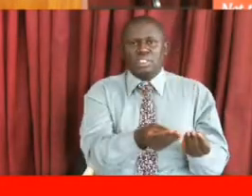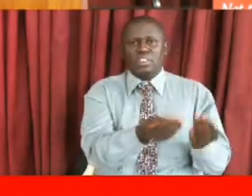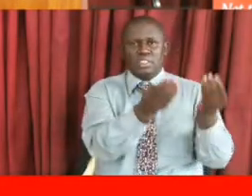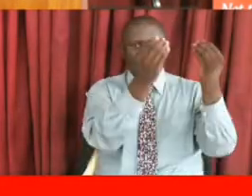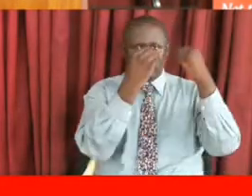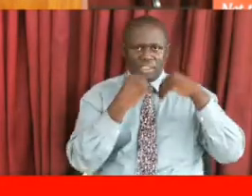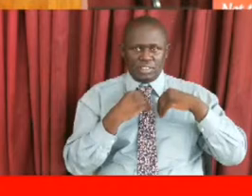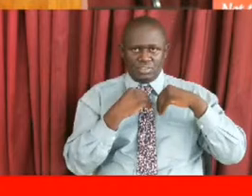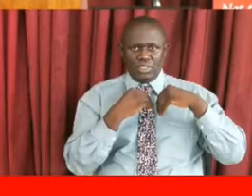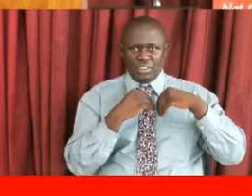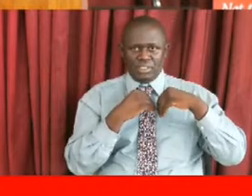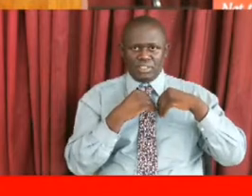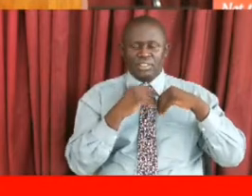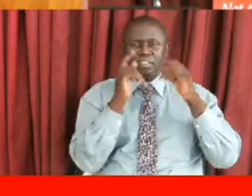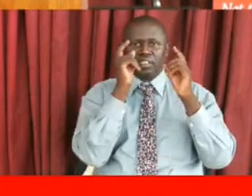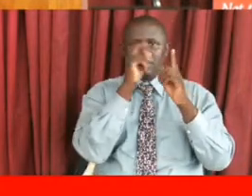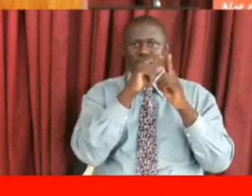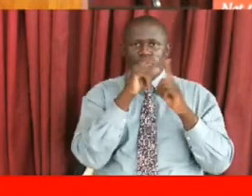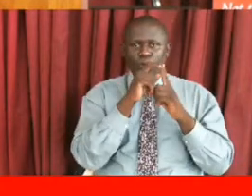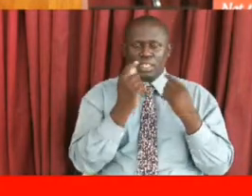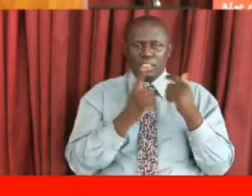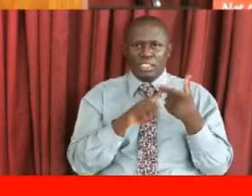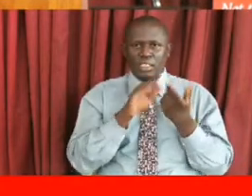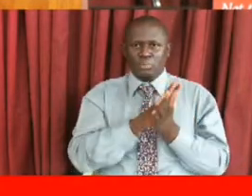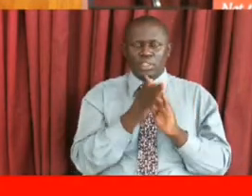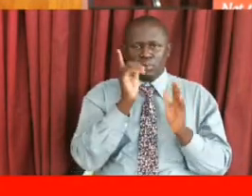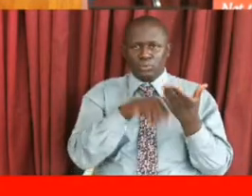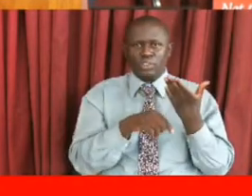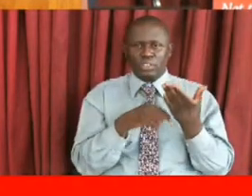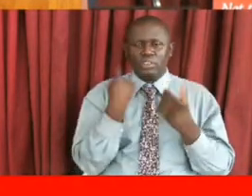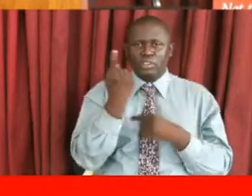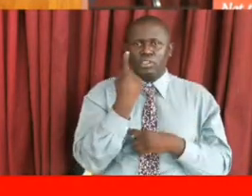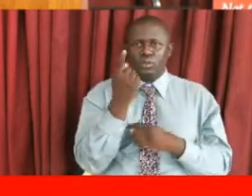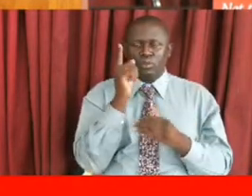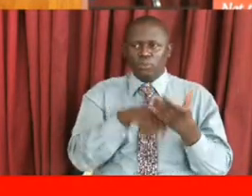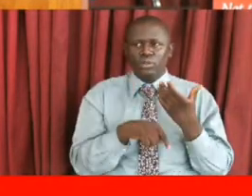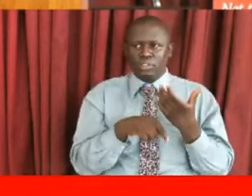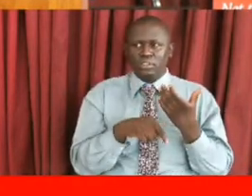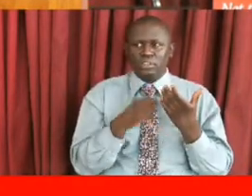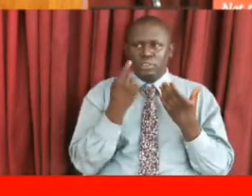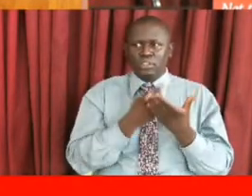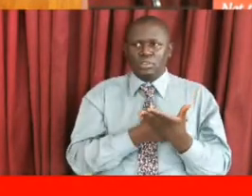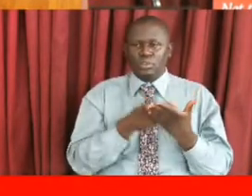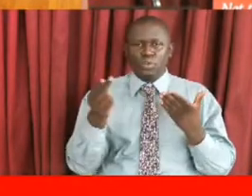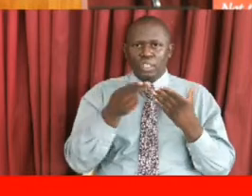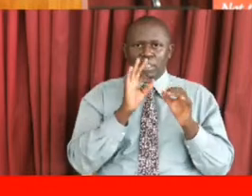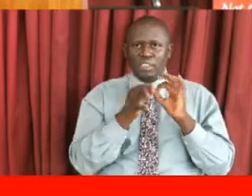prophet the holy spirit being the only Divine interpreter of the word that he wrote